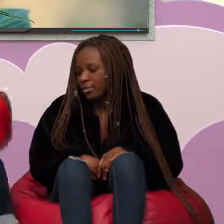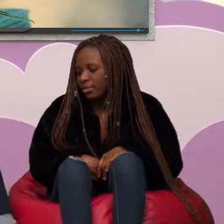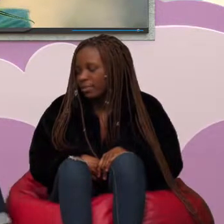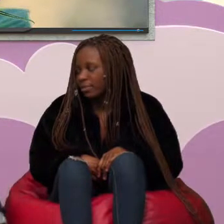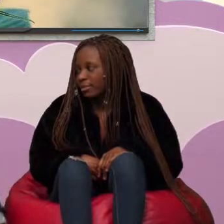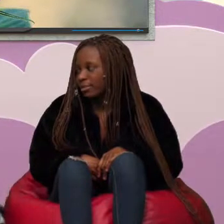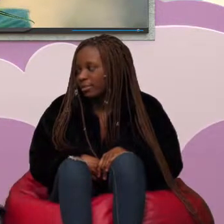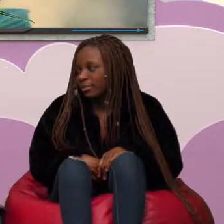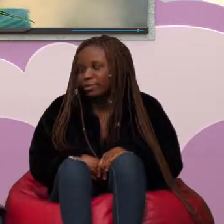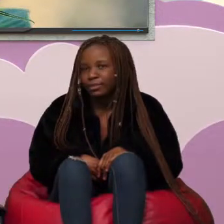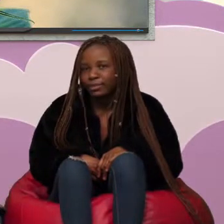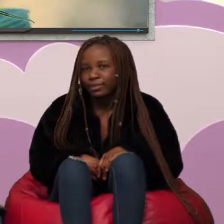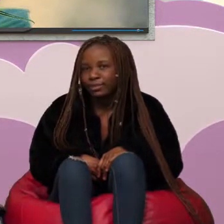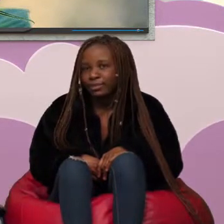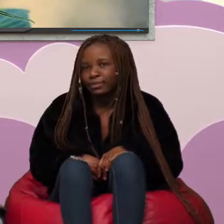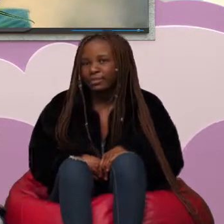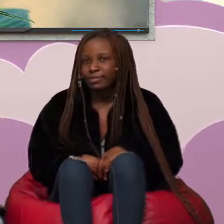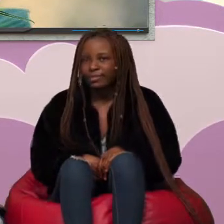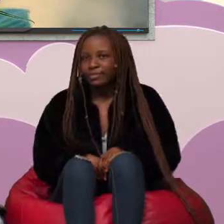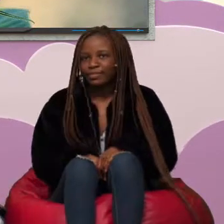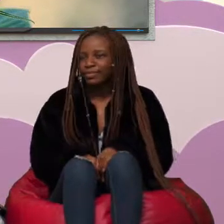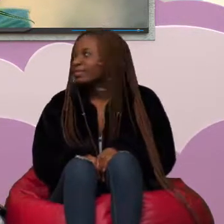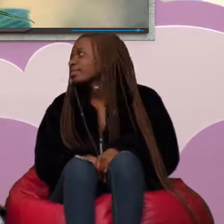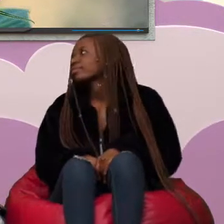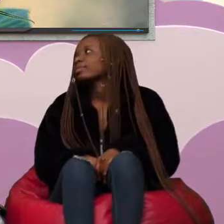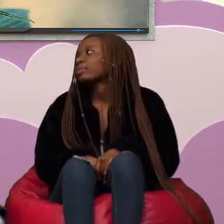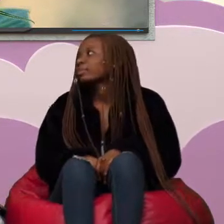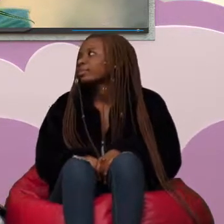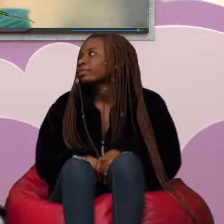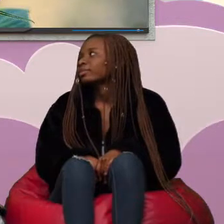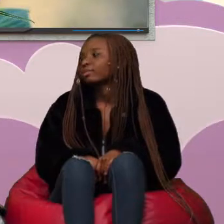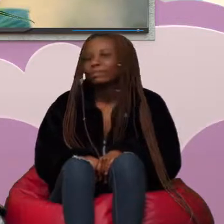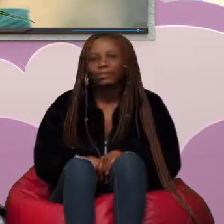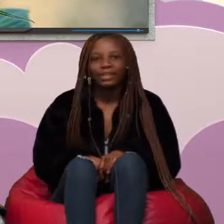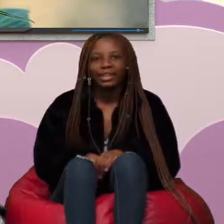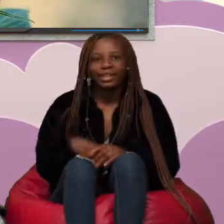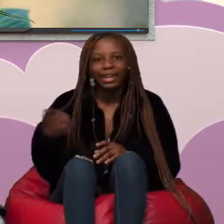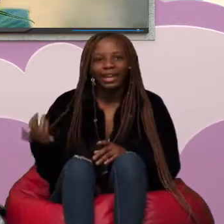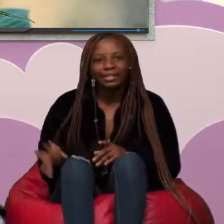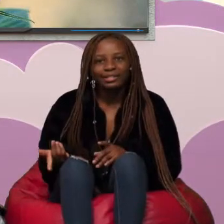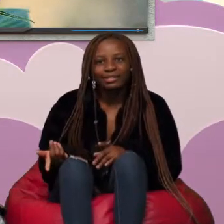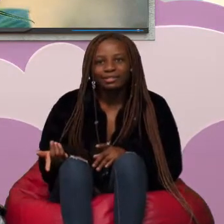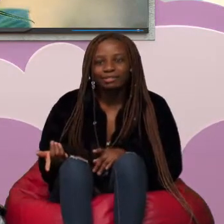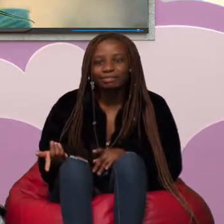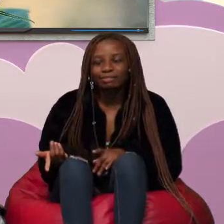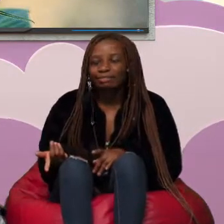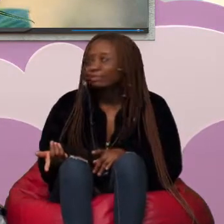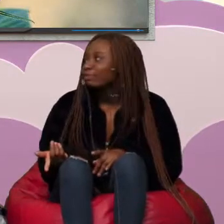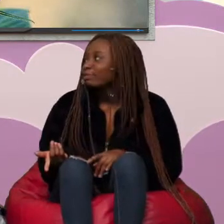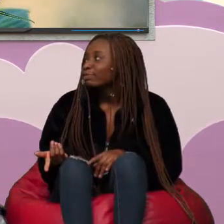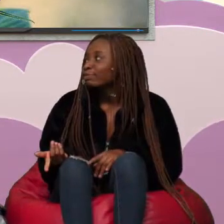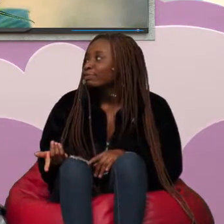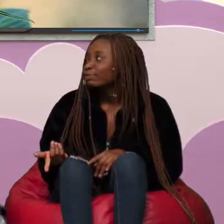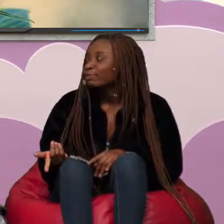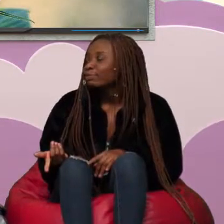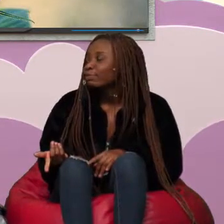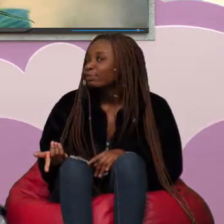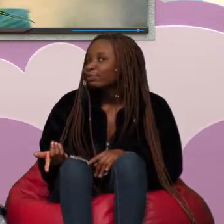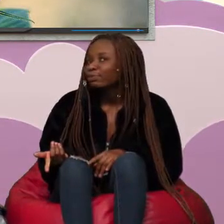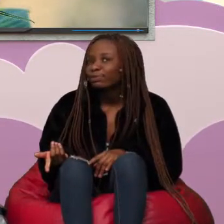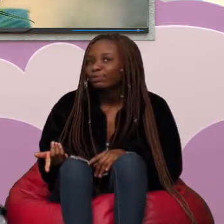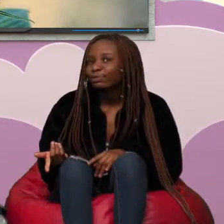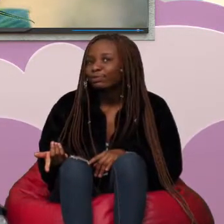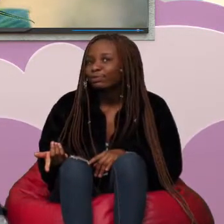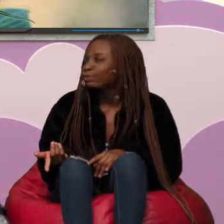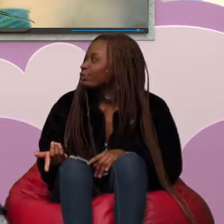Okay, we got the number 3. So I can think of a dog. A cat. Or a goldfish. Jeannie doesn't